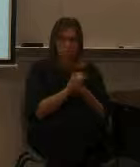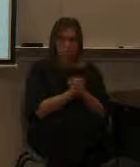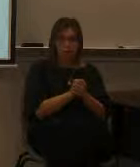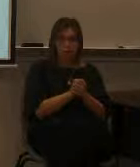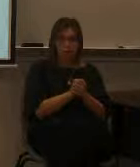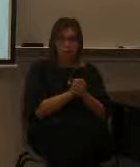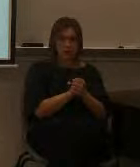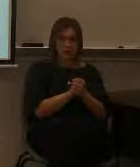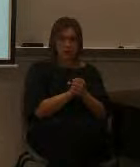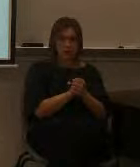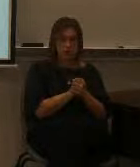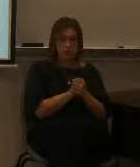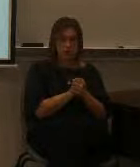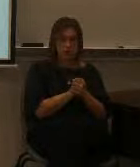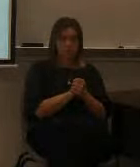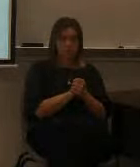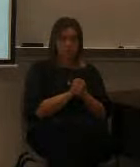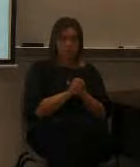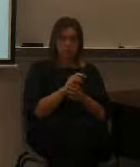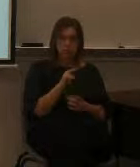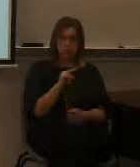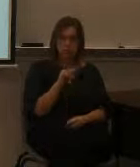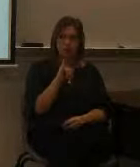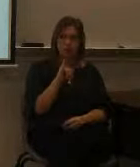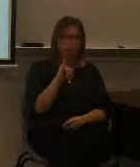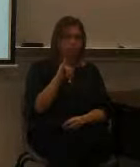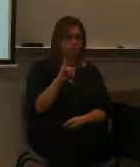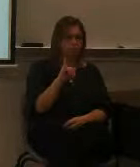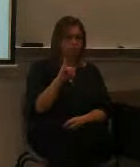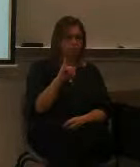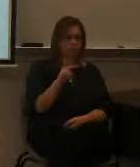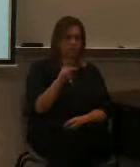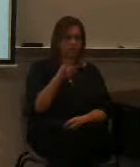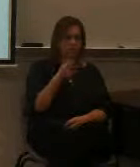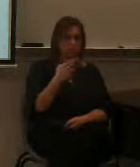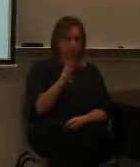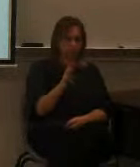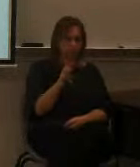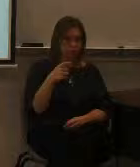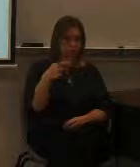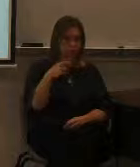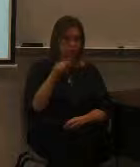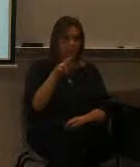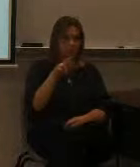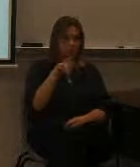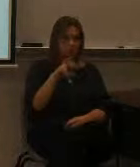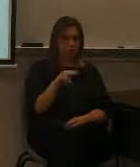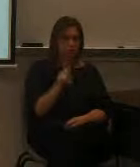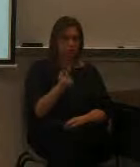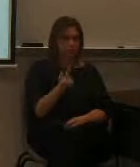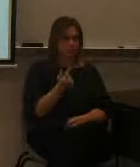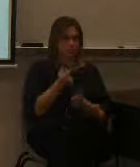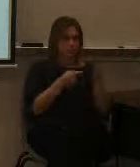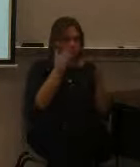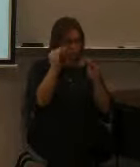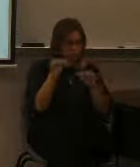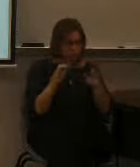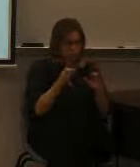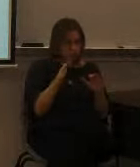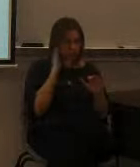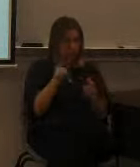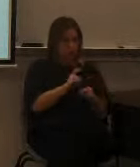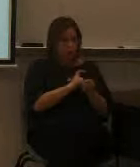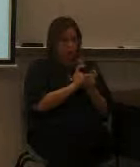Do you remember the term for that? Niche partitioning. Niche partitioning, good, right. So essentially what you'd expect an organism to do is evolve